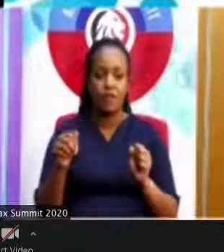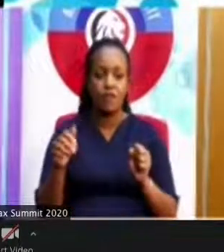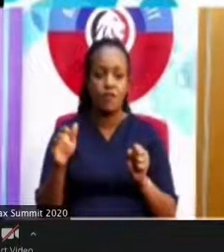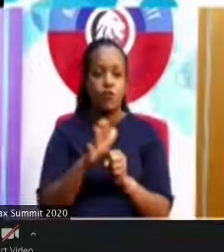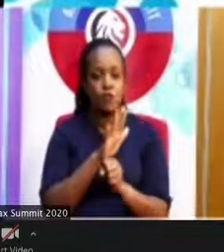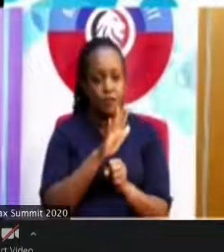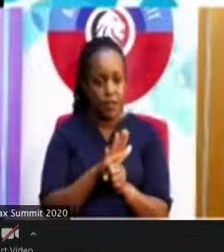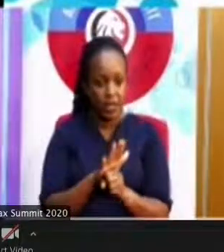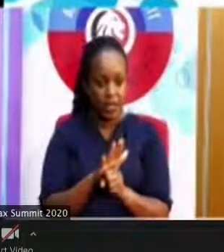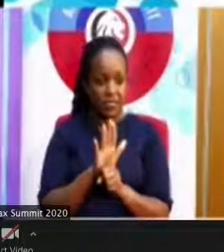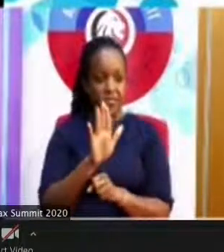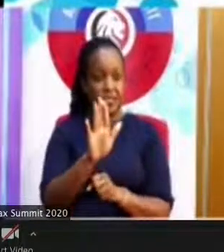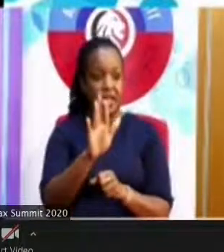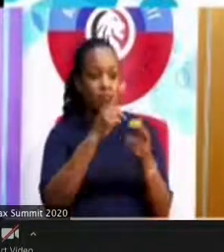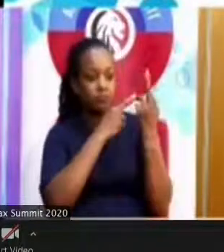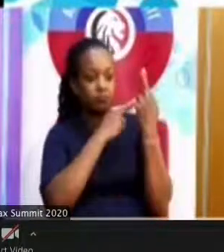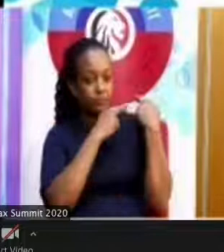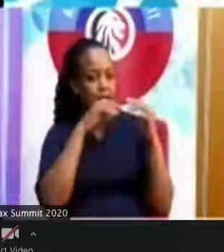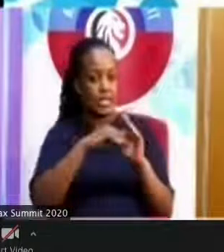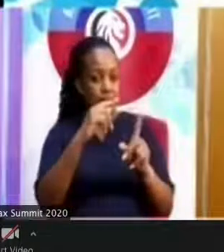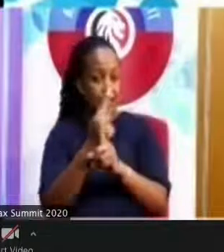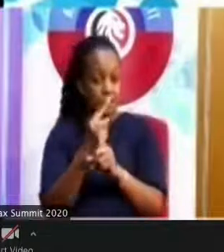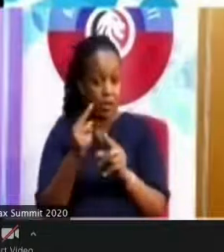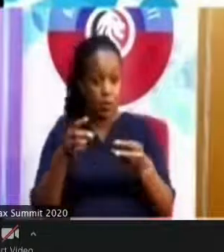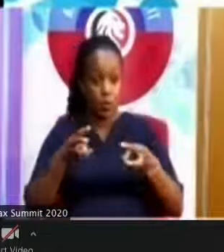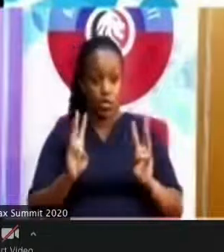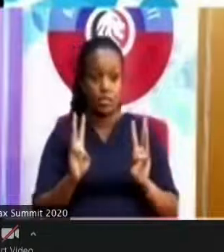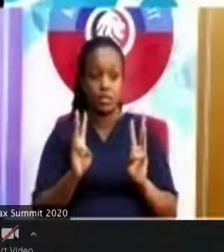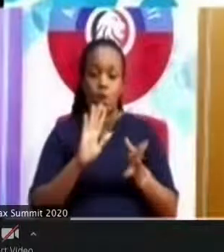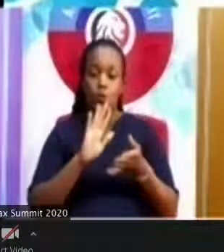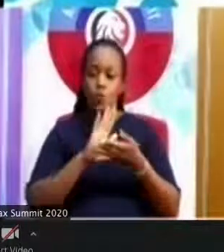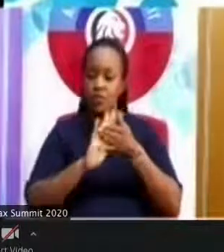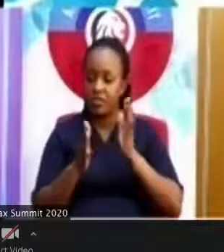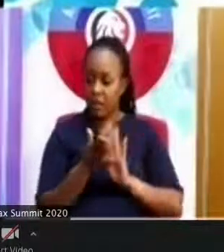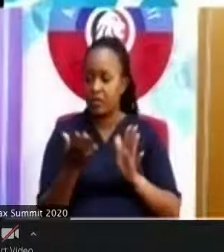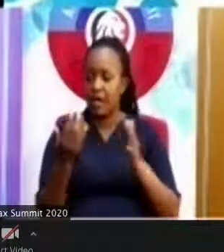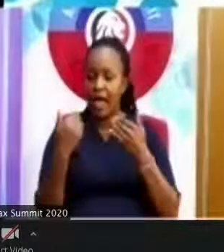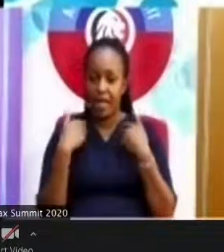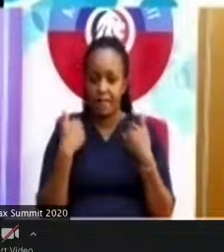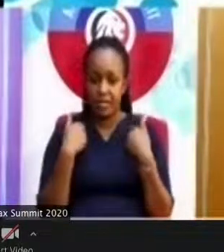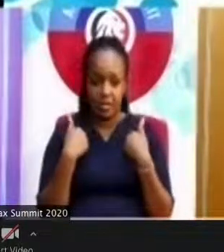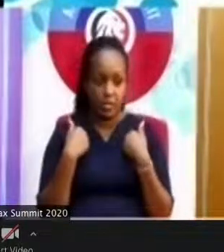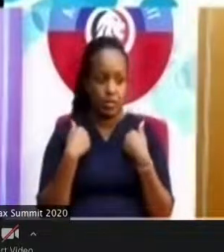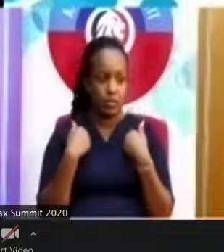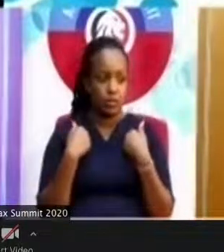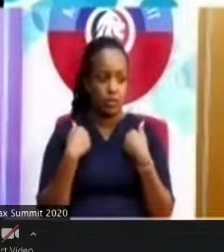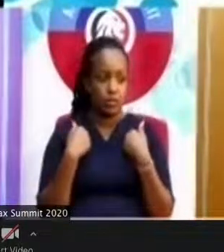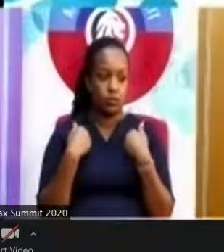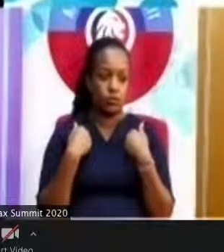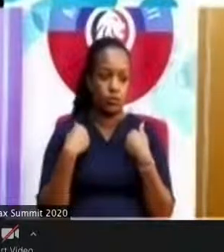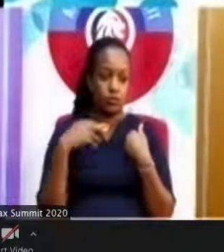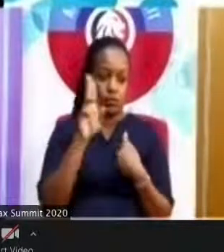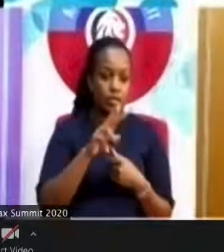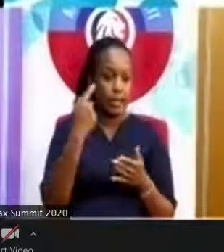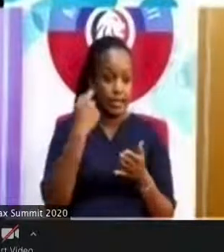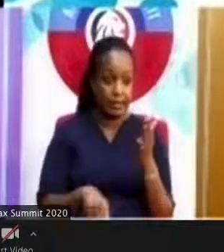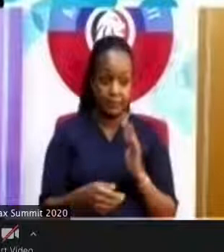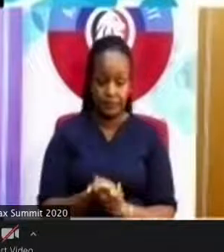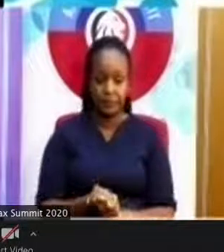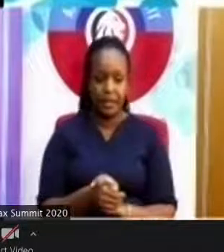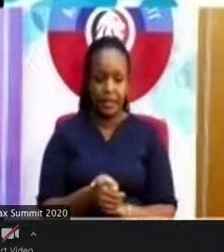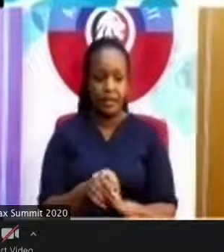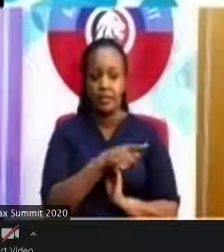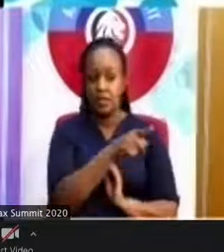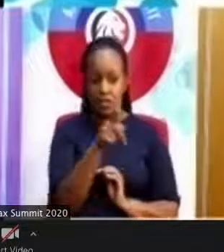in every form without having to visit our tax offices. these were the lessons